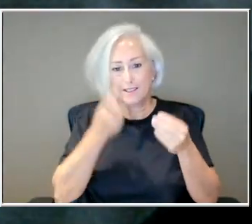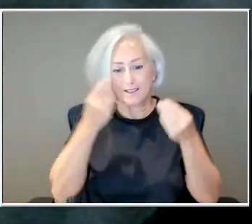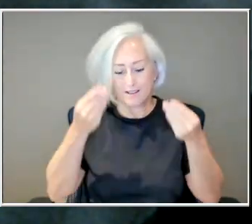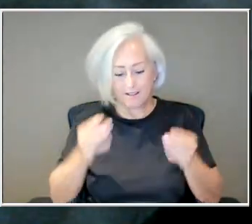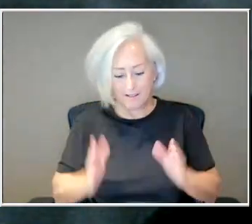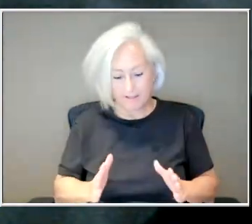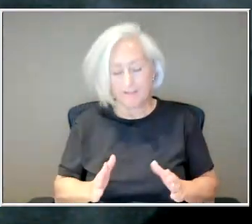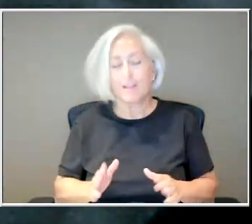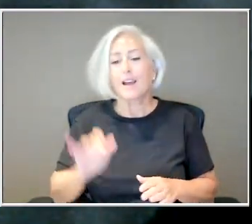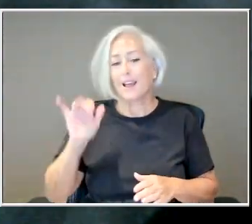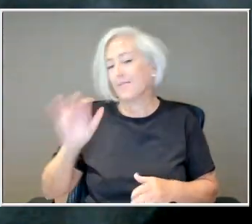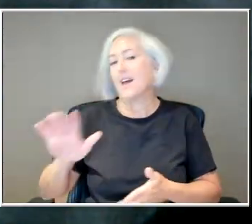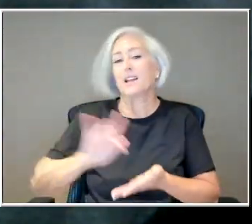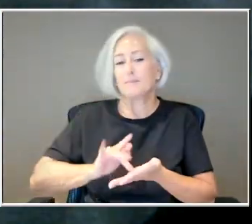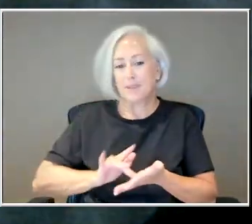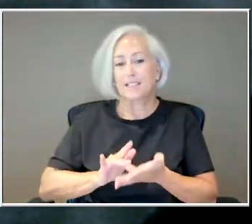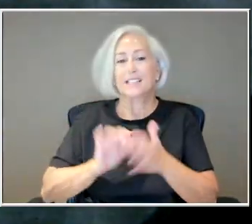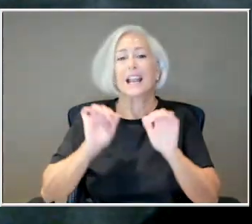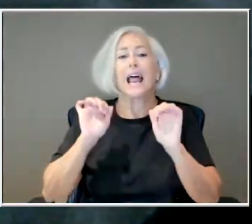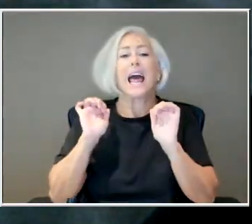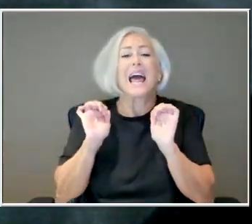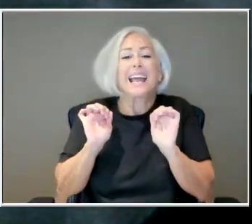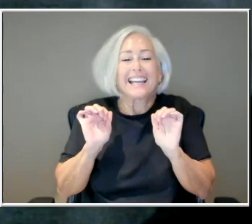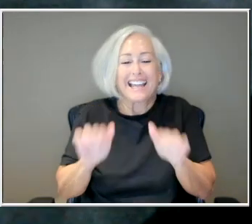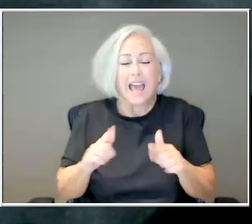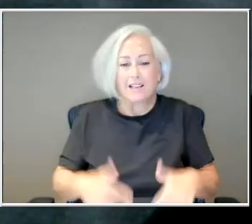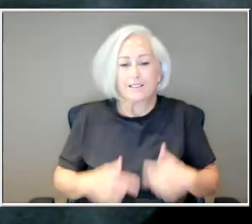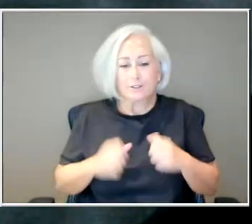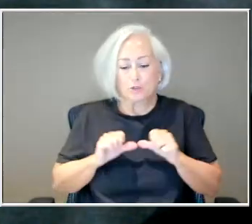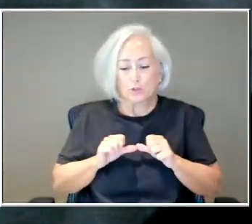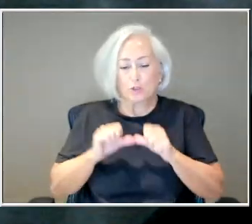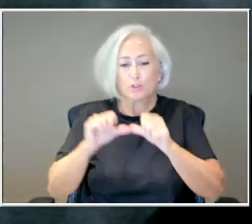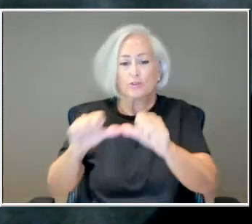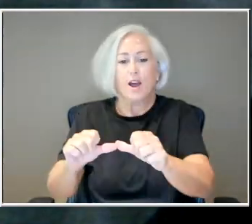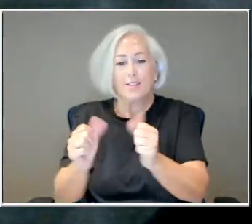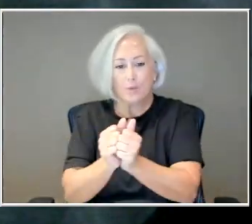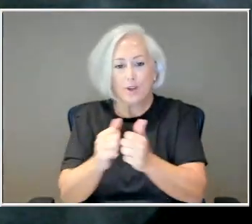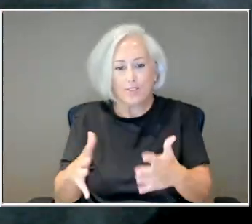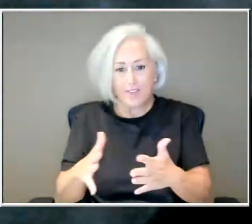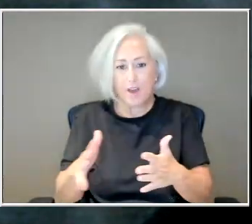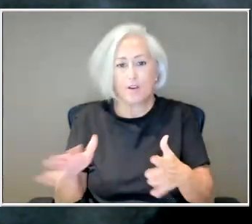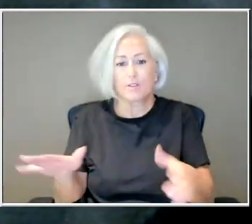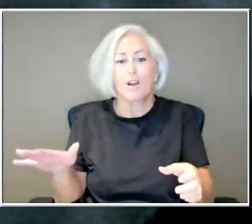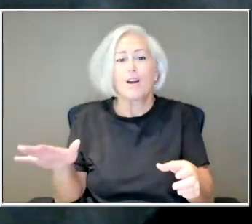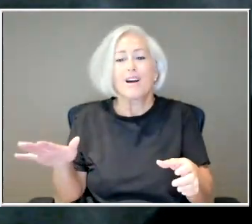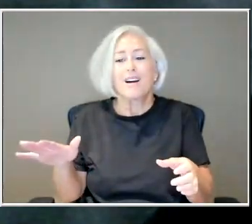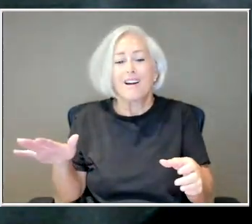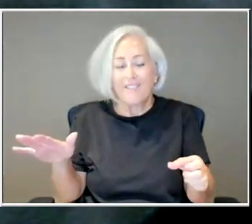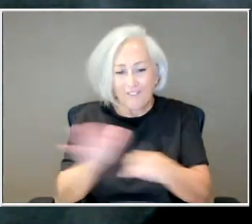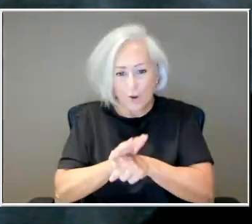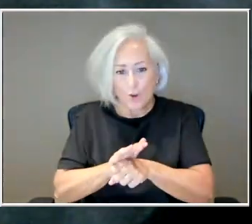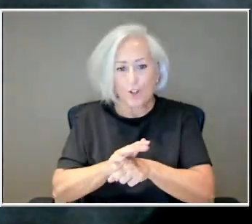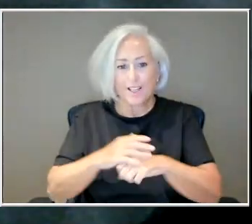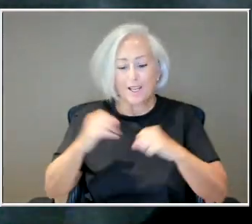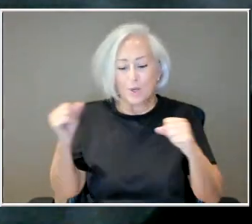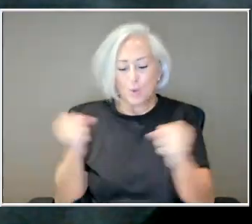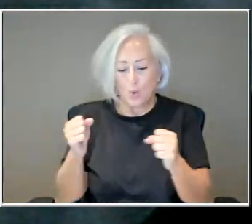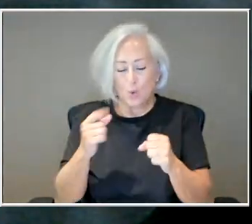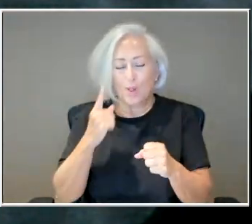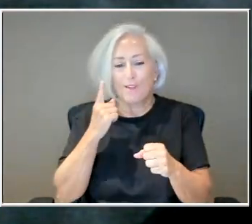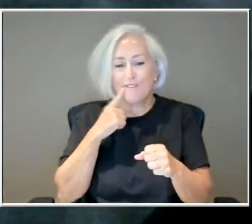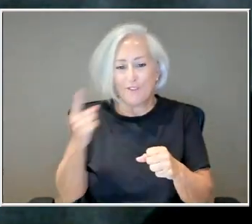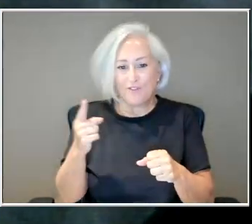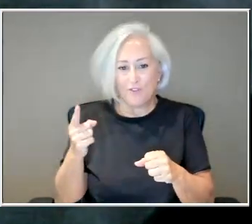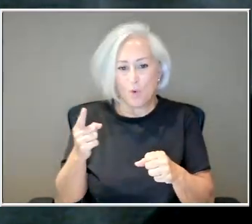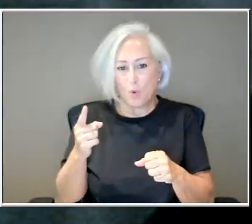given me was able to survive without being completely cool for